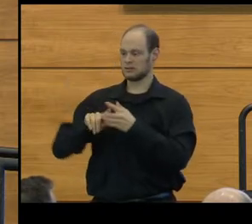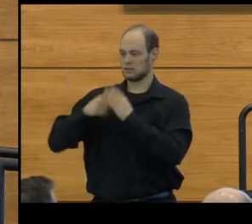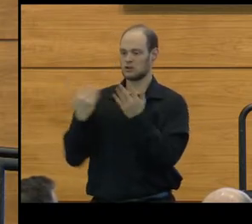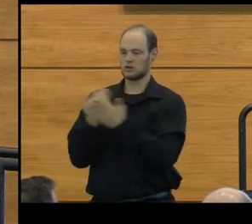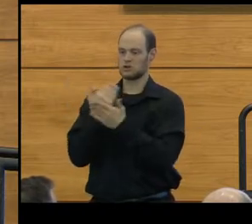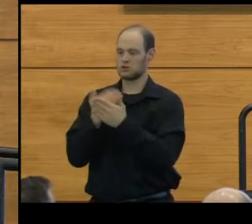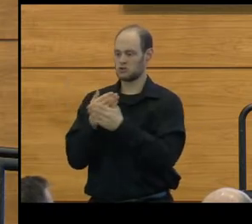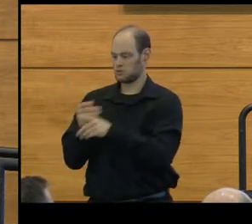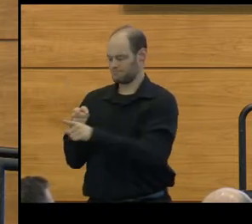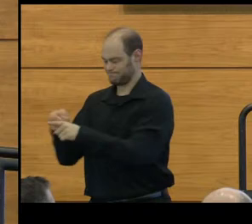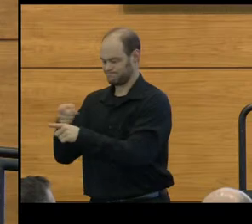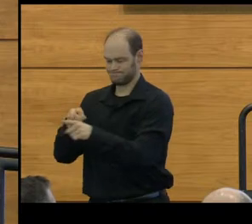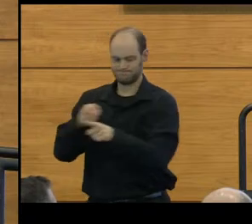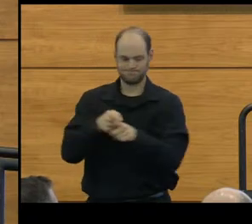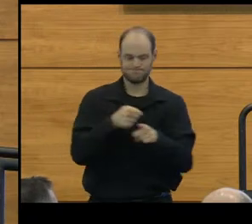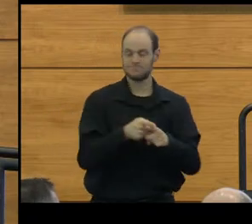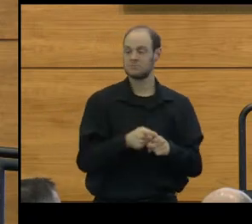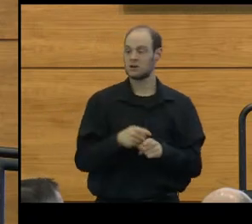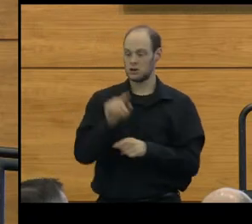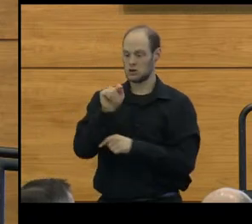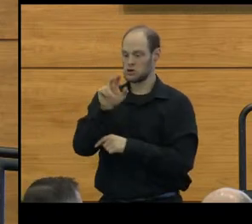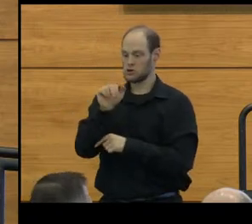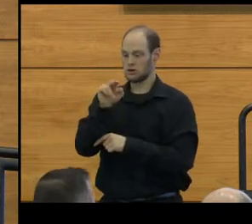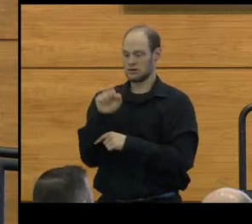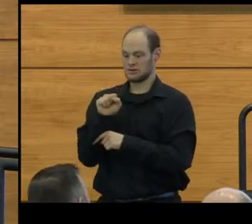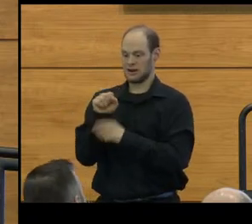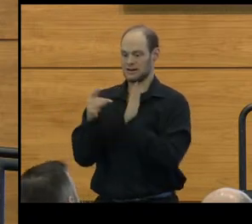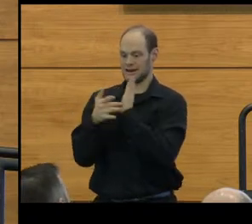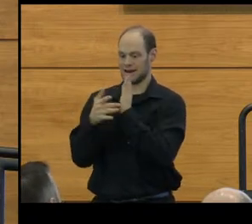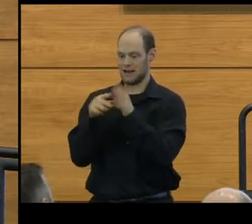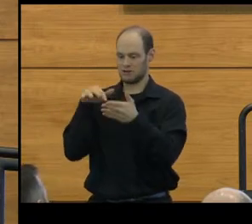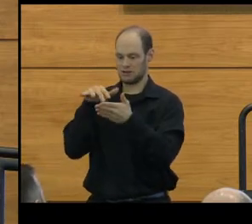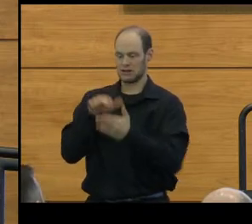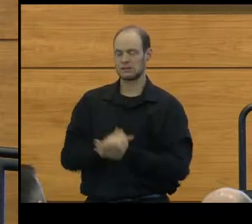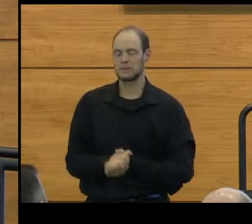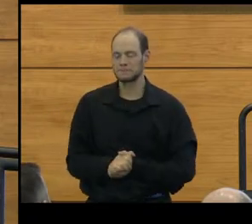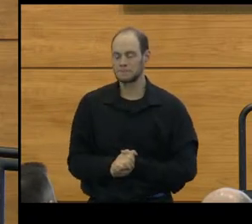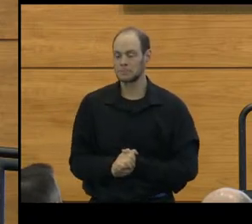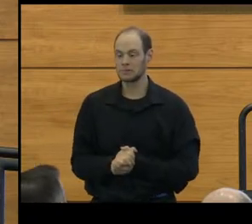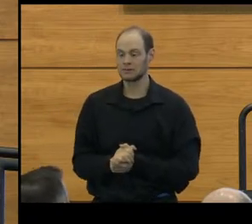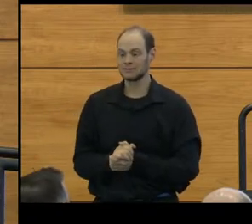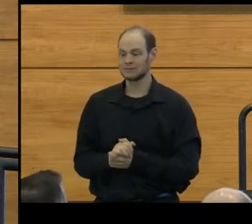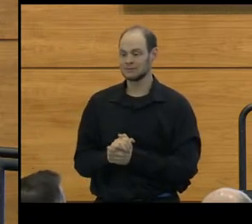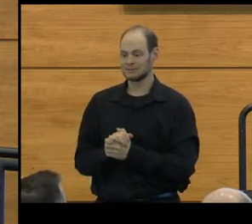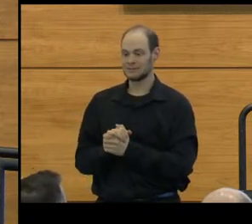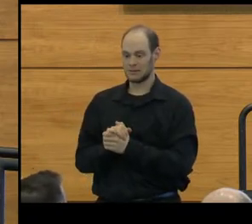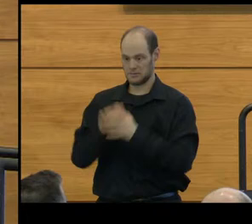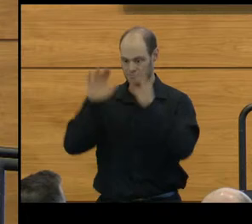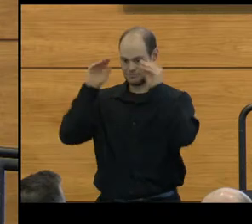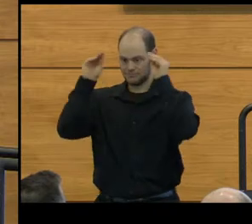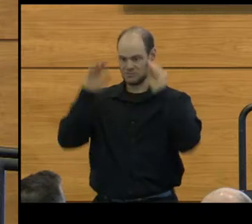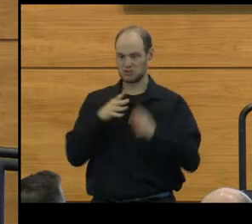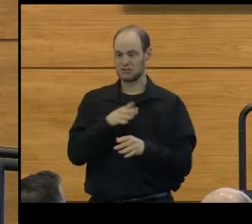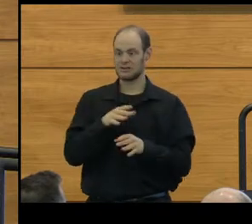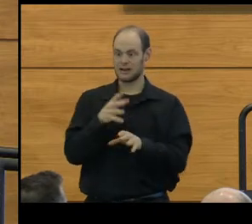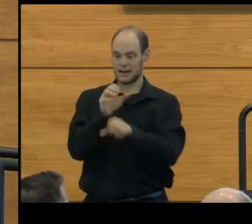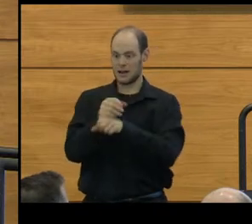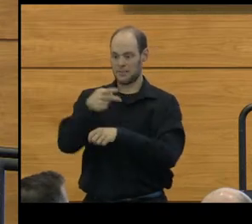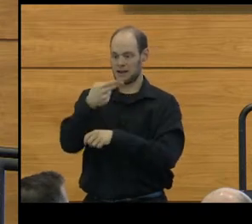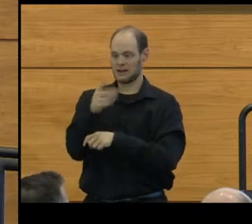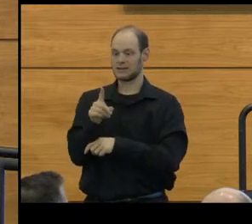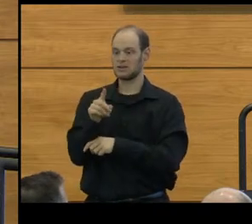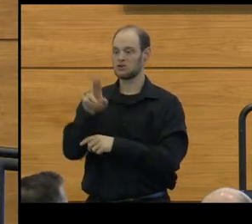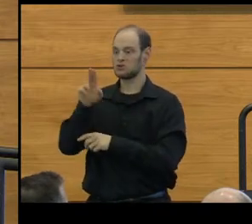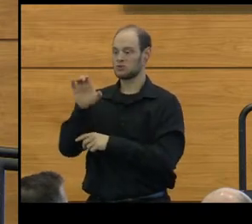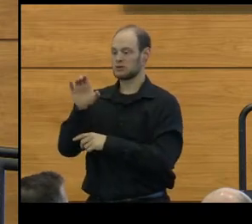new area of study, trans technology studies. Professor Hameson earned his PhD at